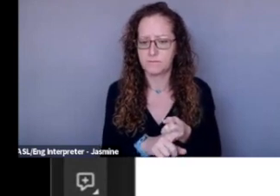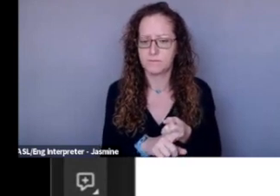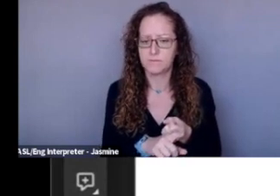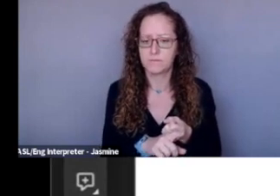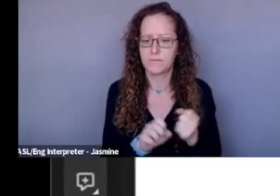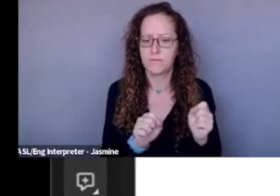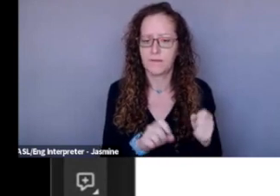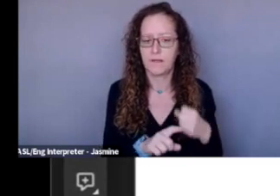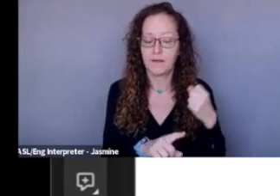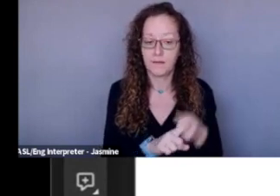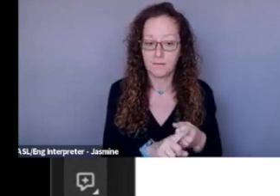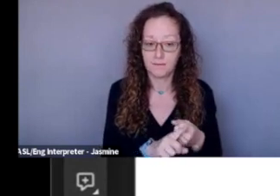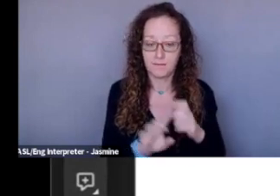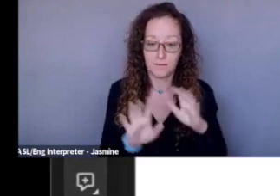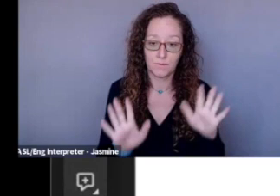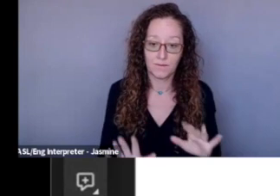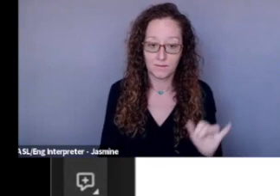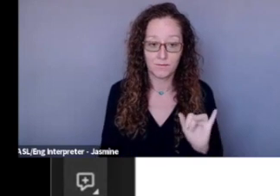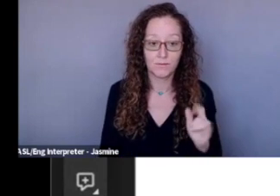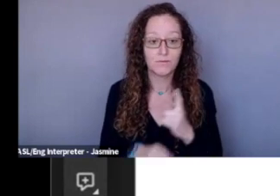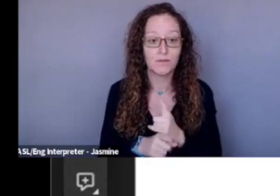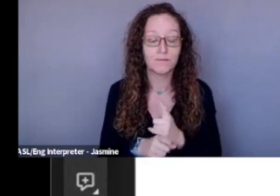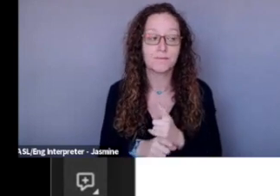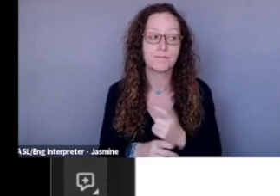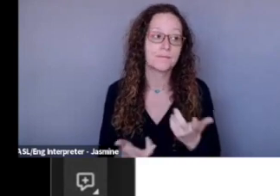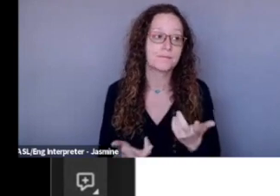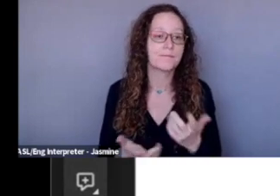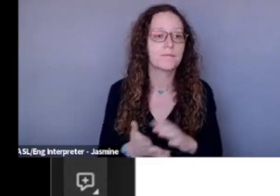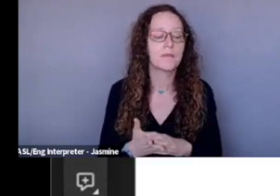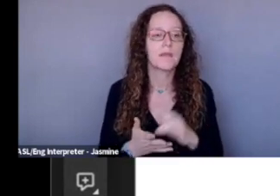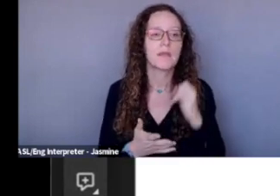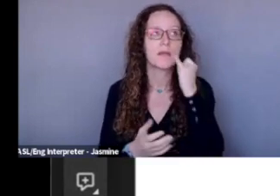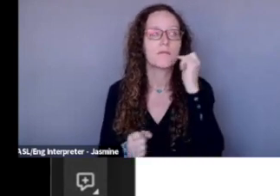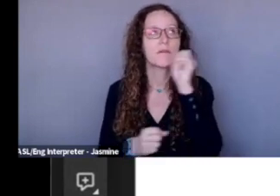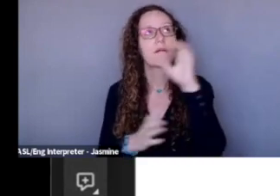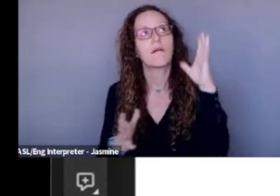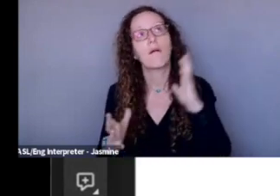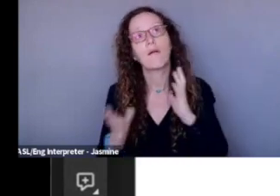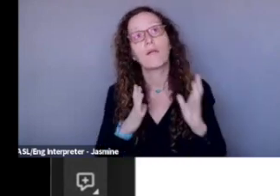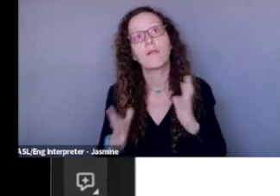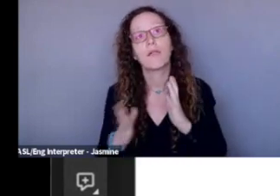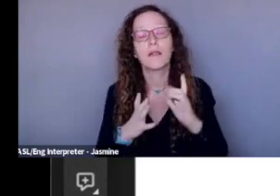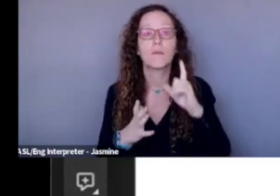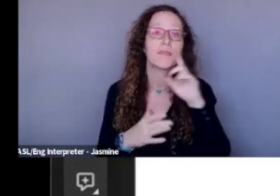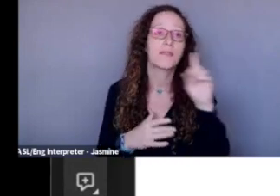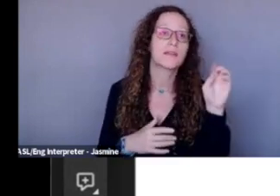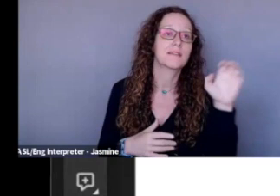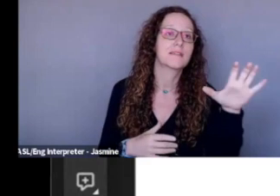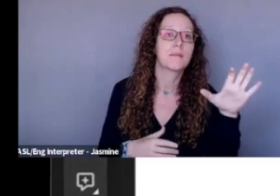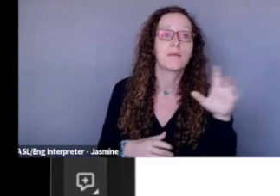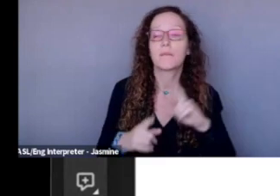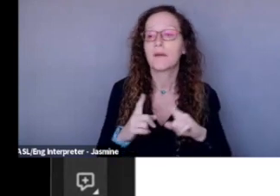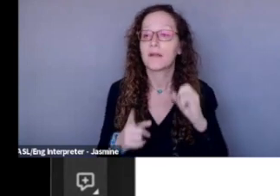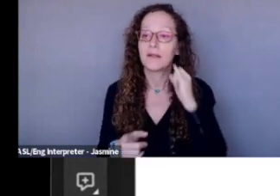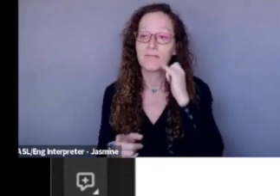much impact weather as well, because when we think of the holidays, we do tend to think about December. But if it's